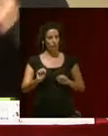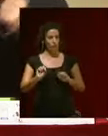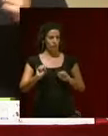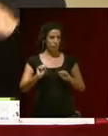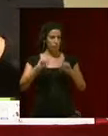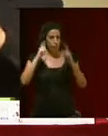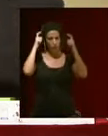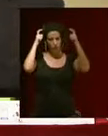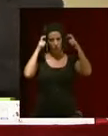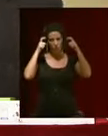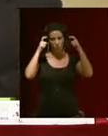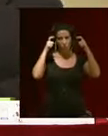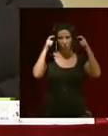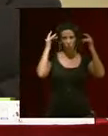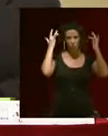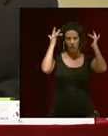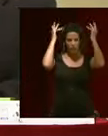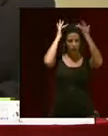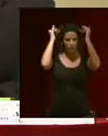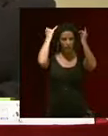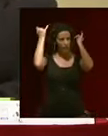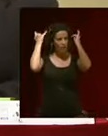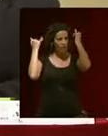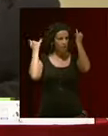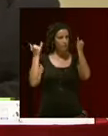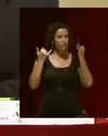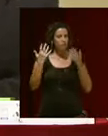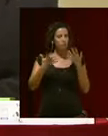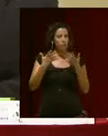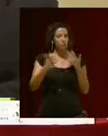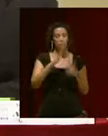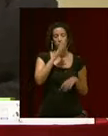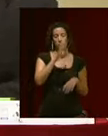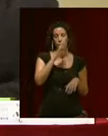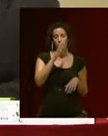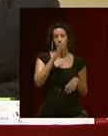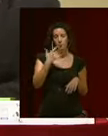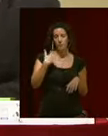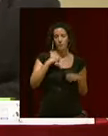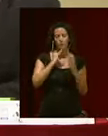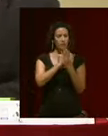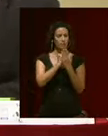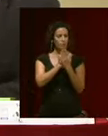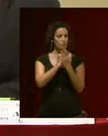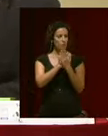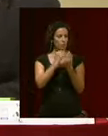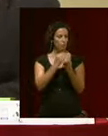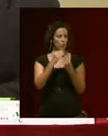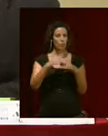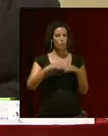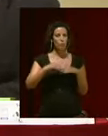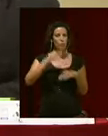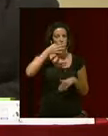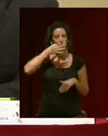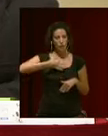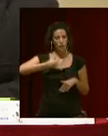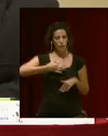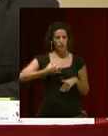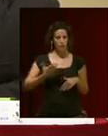It has to do with the level of acceptance or rejection. Do people want to wear